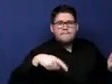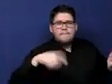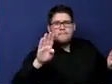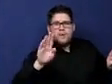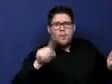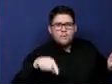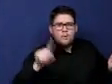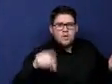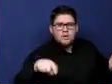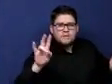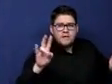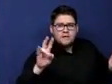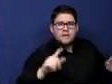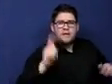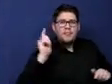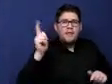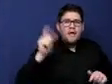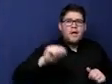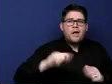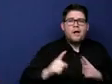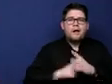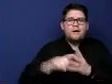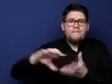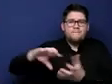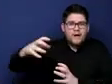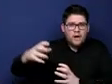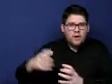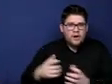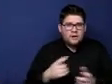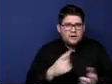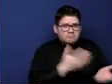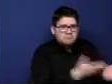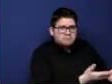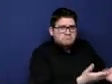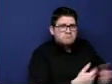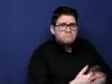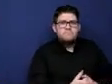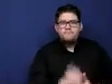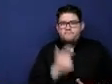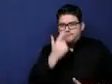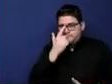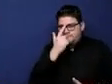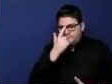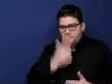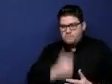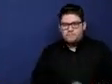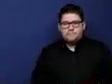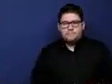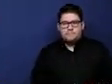UK, and then following up with the whole genome sequencing numbers? Yeah, we can do that.